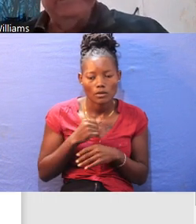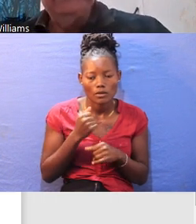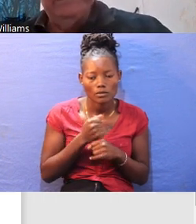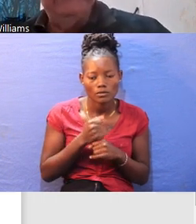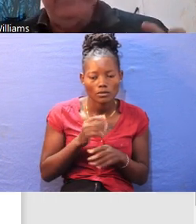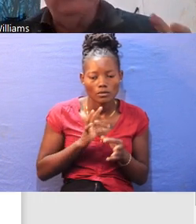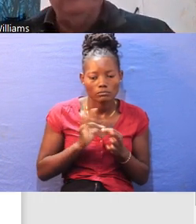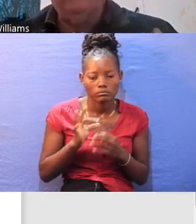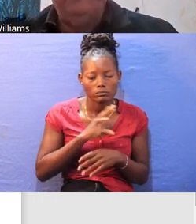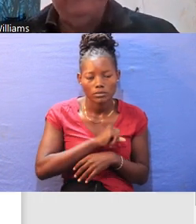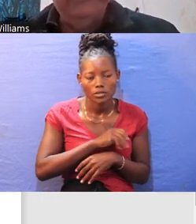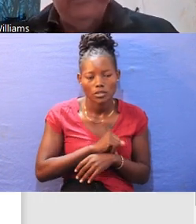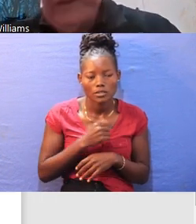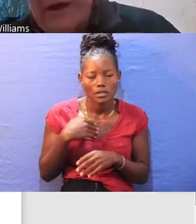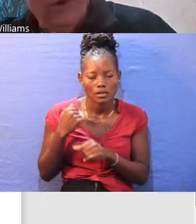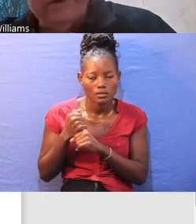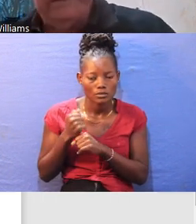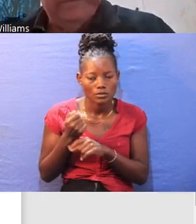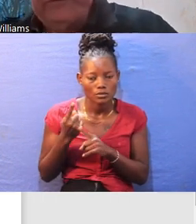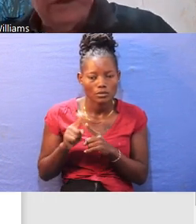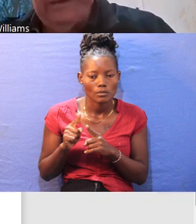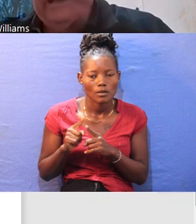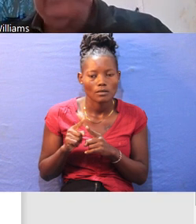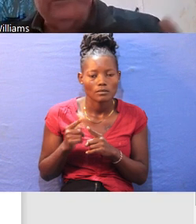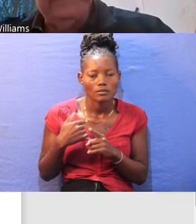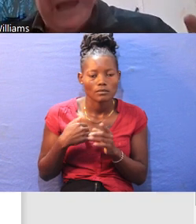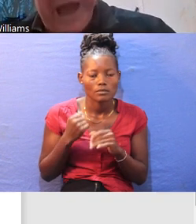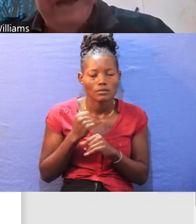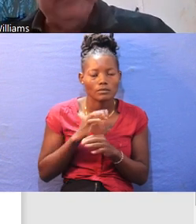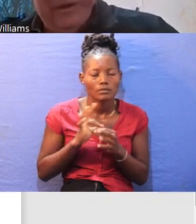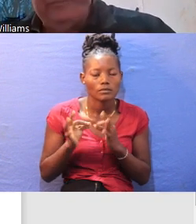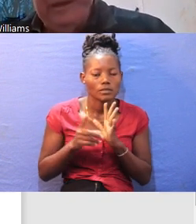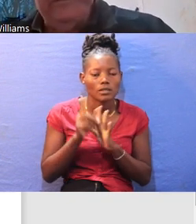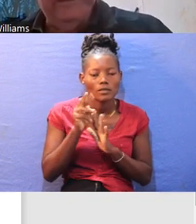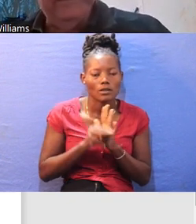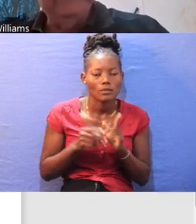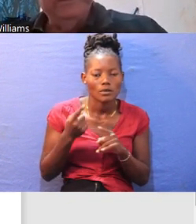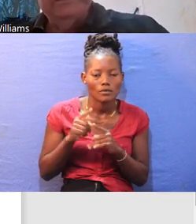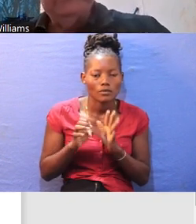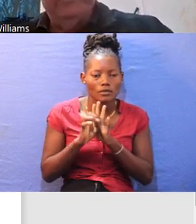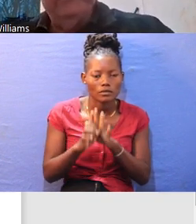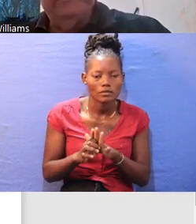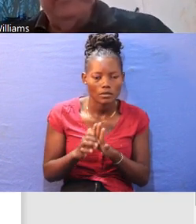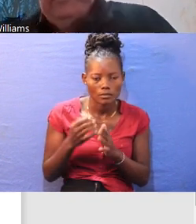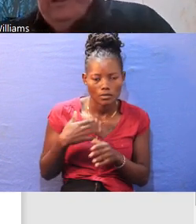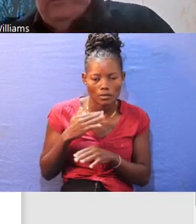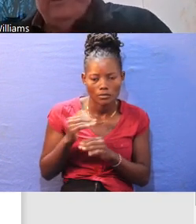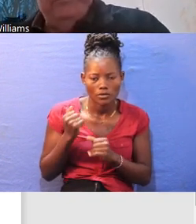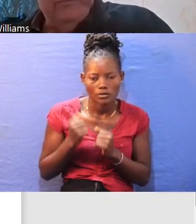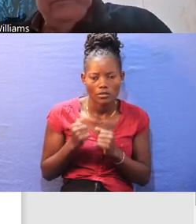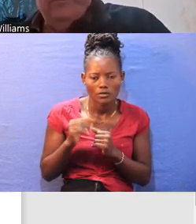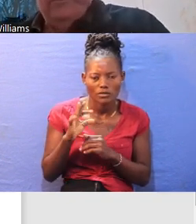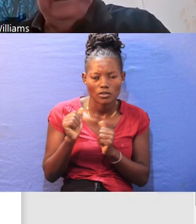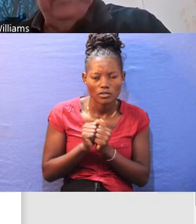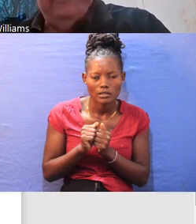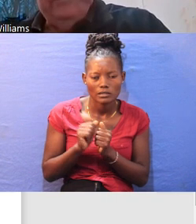rested. If I want to work speed endurance, I'll work it, but it's going to be later. It's going to be after my speed development. So for acceleration,